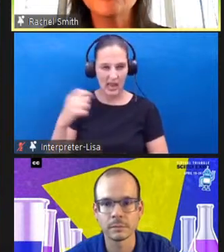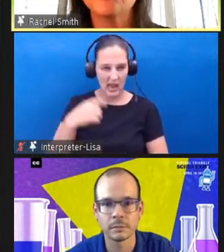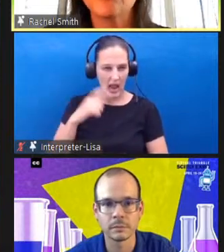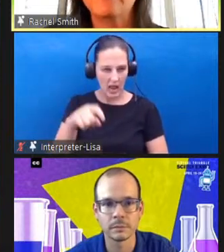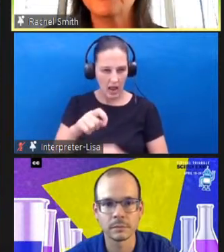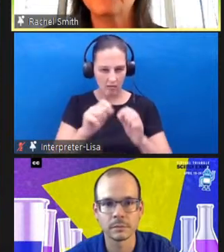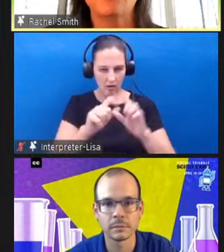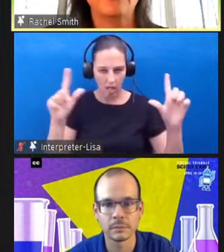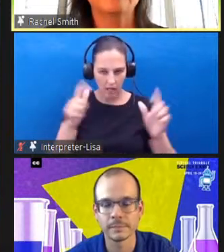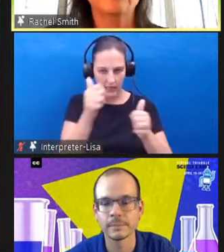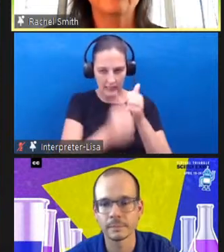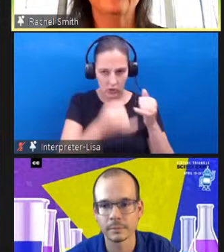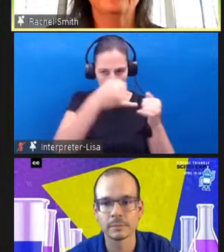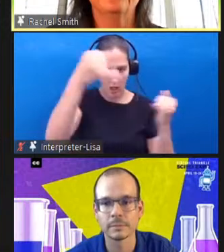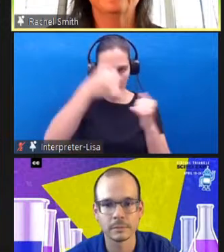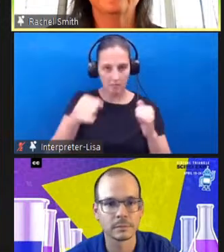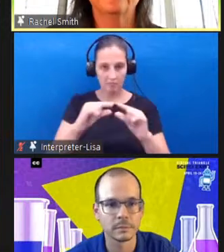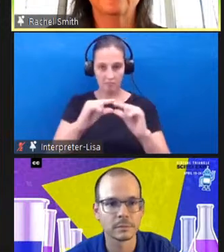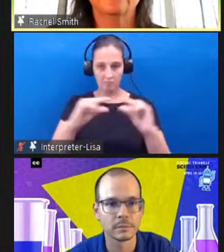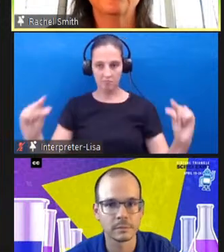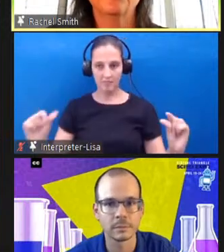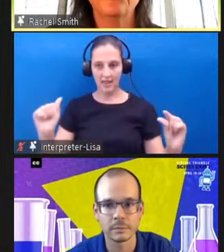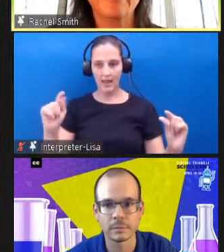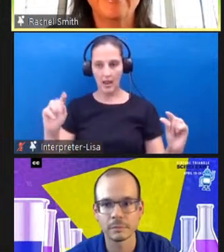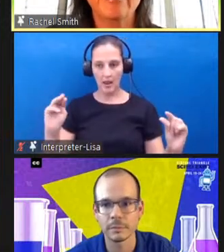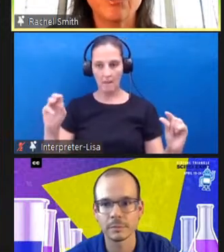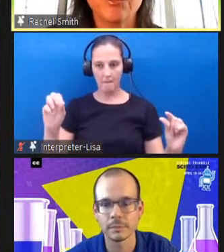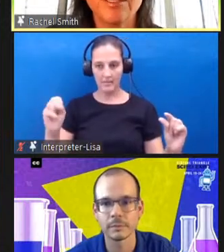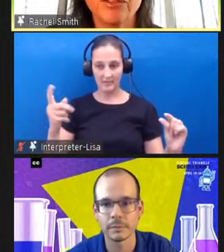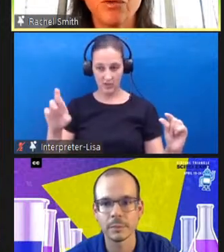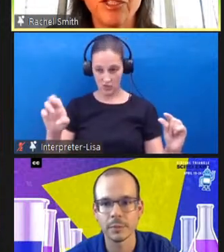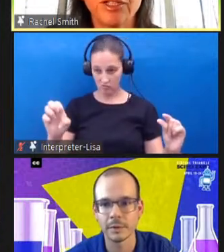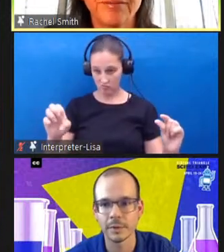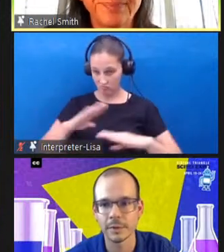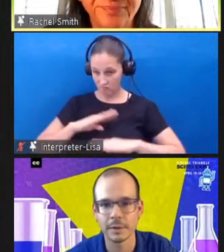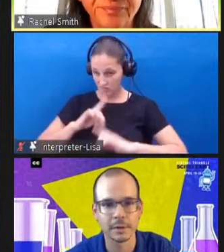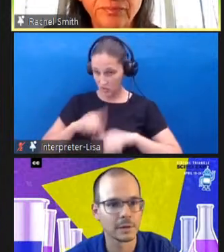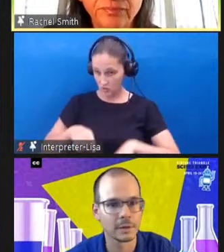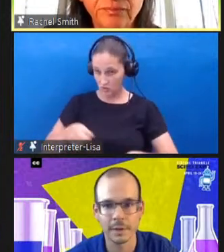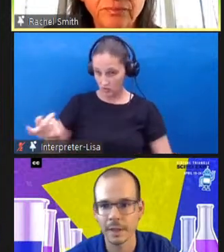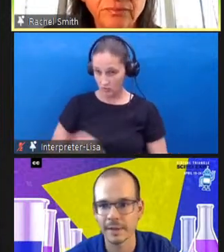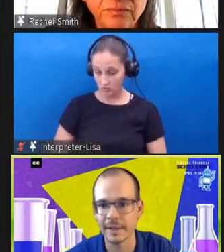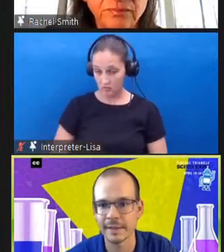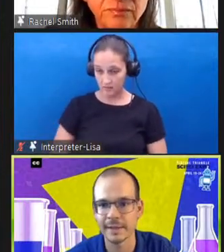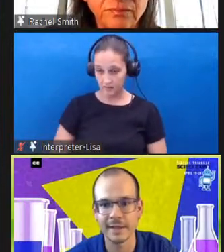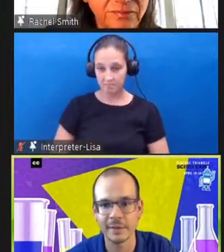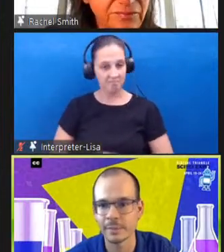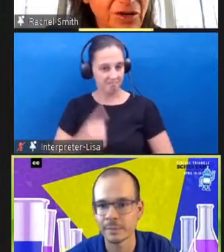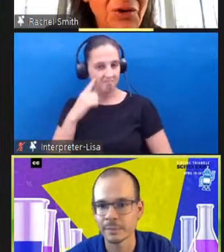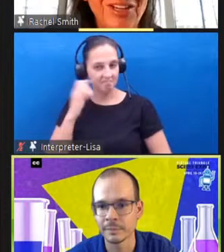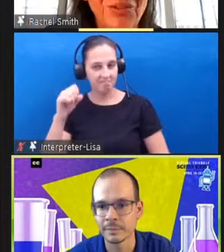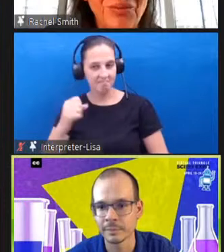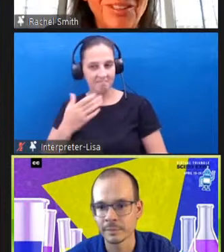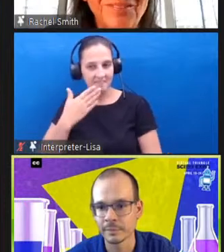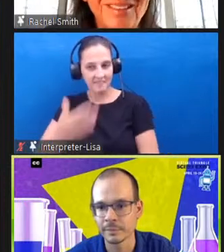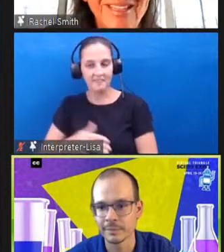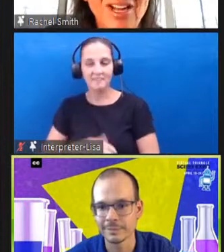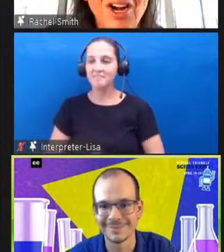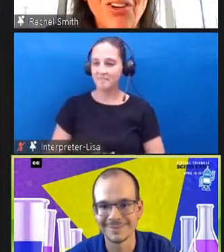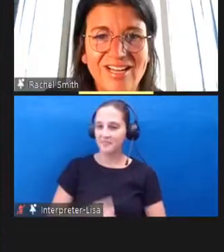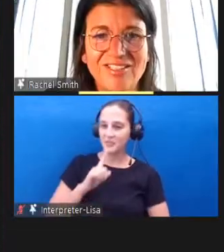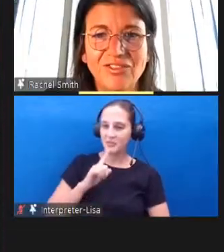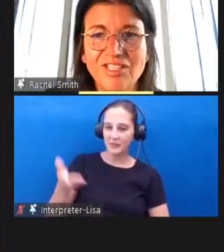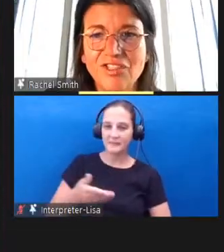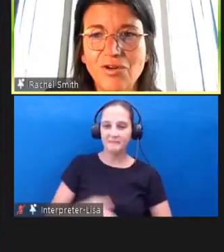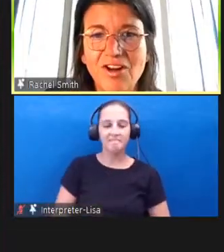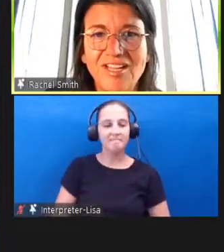But this is our atmosphere right here. So I hope that answers his question. I think it did. Thank you. Okay, you're welcome.